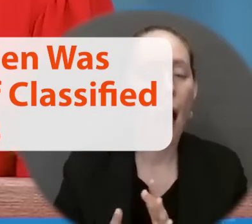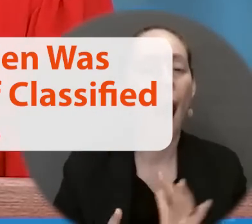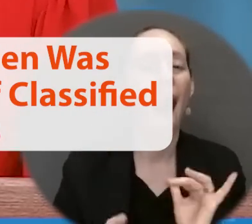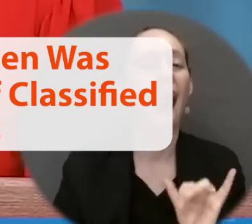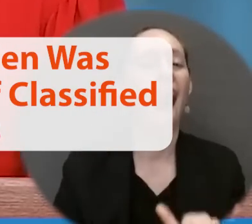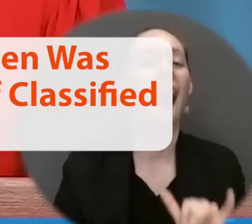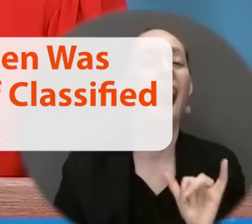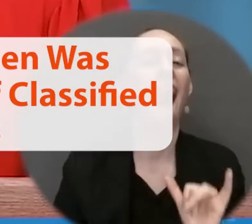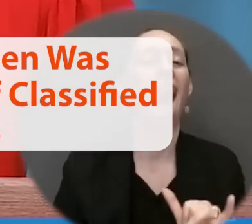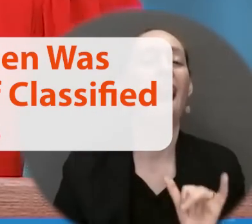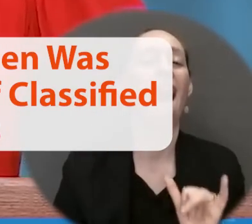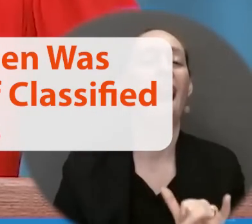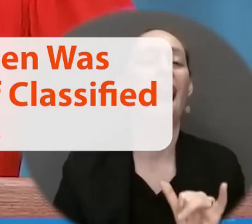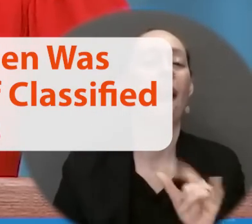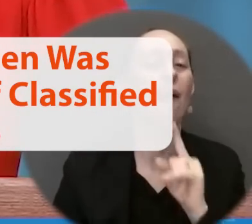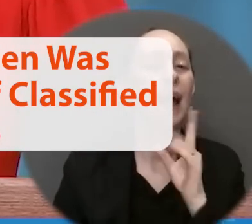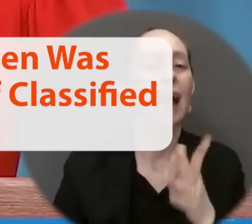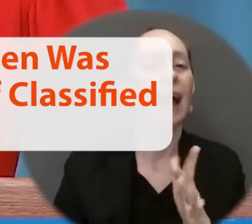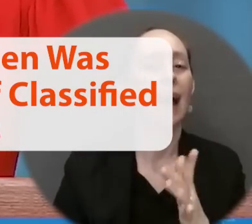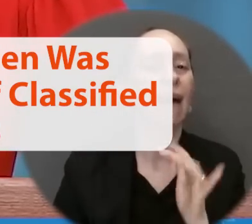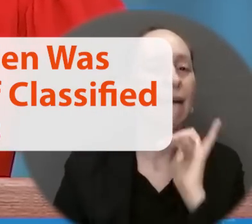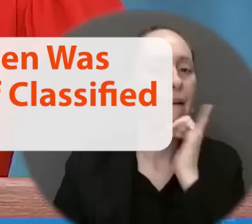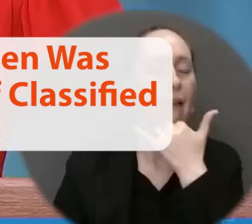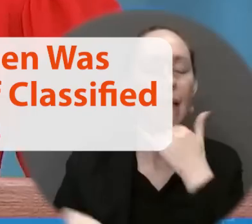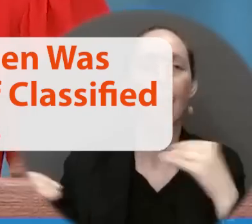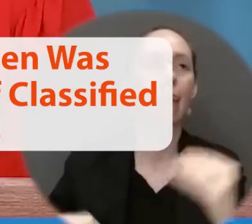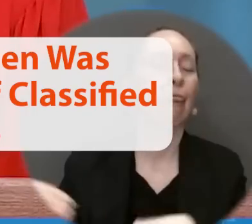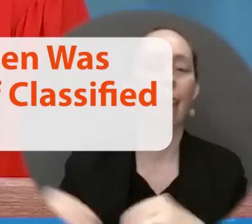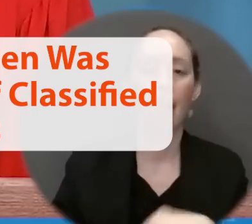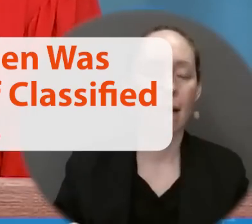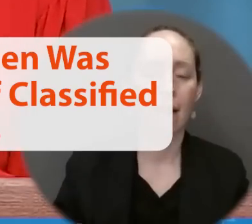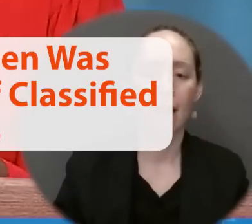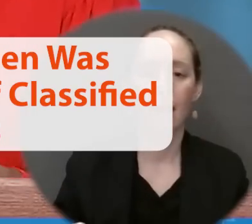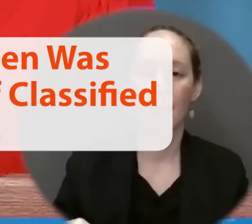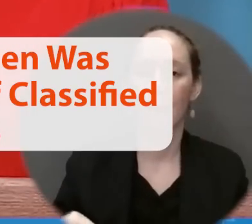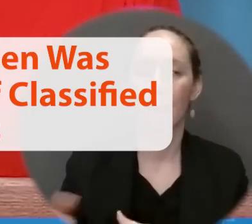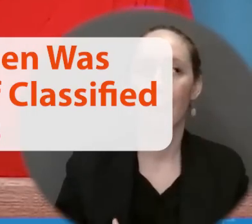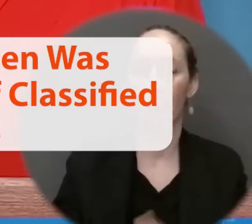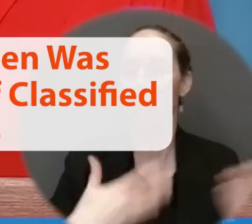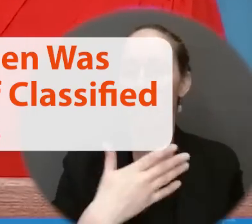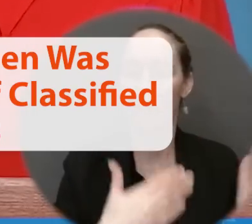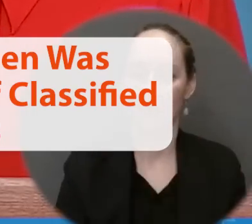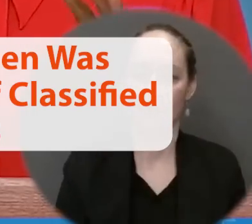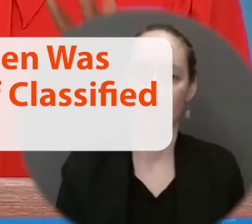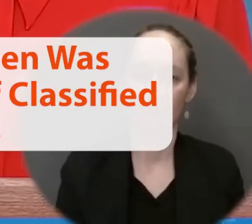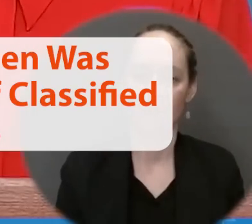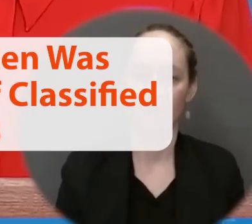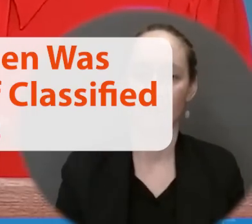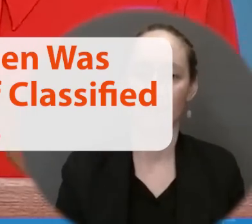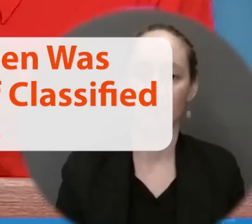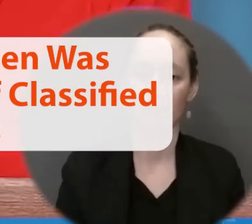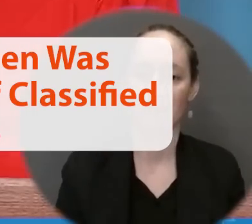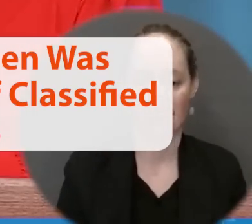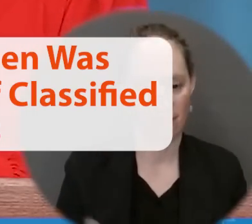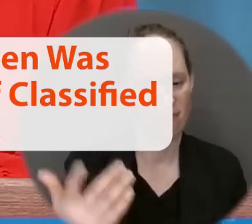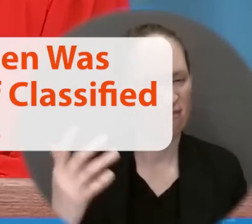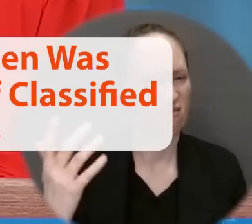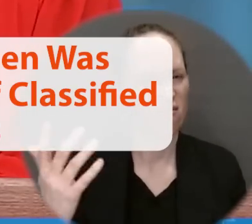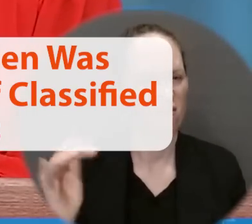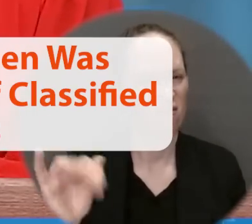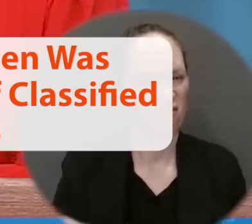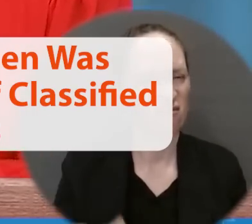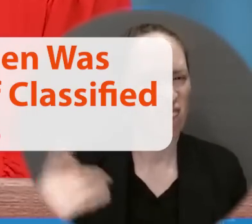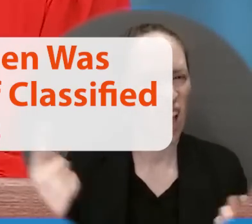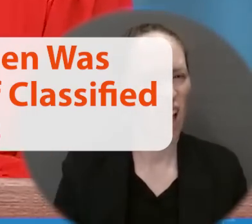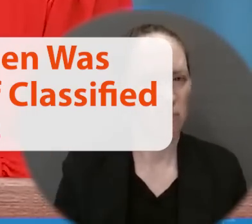inadvertently misplaced, and the president and his lawyers acted promptly upon discovery of this mistake. I'm going to leave it there. That's what his lawyer